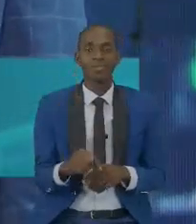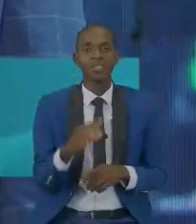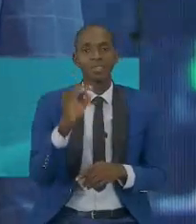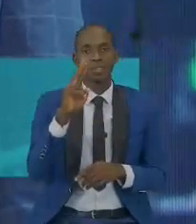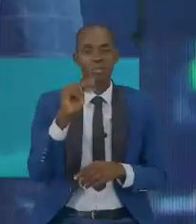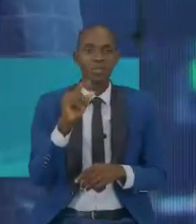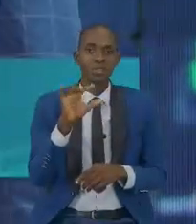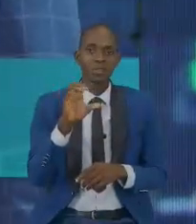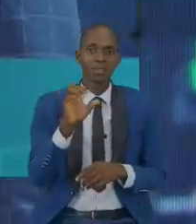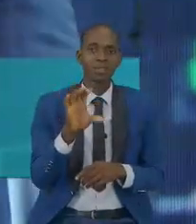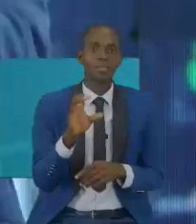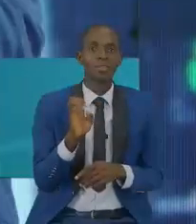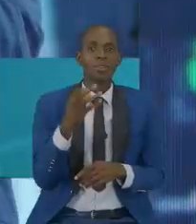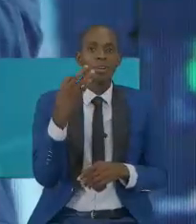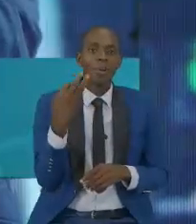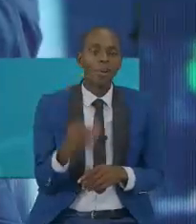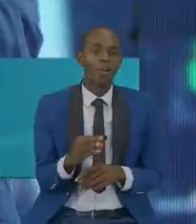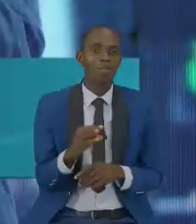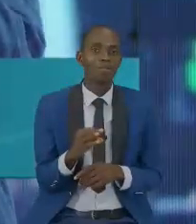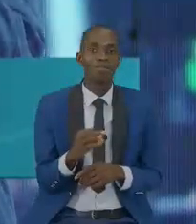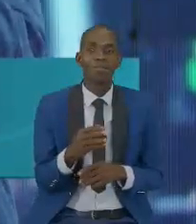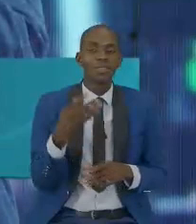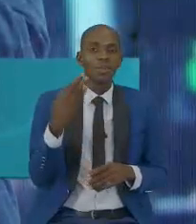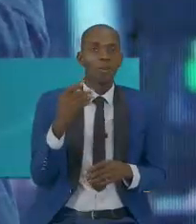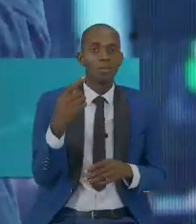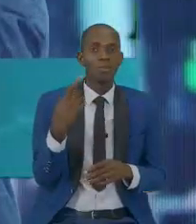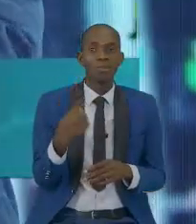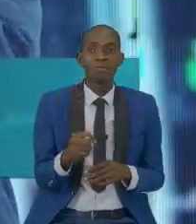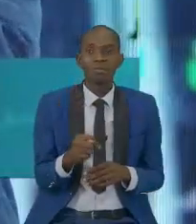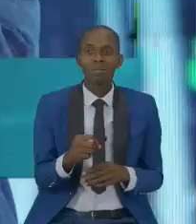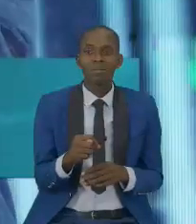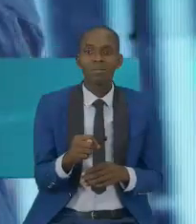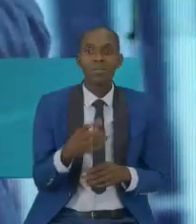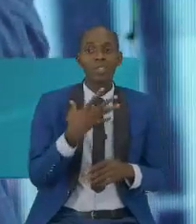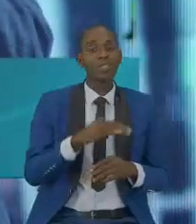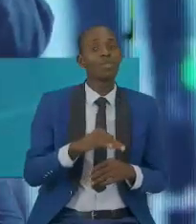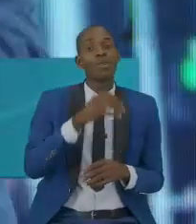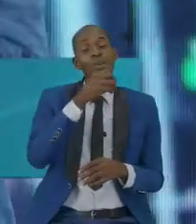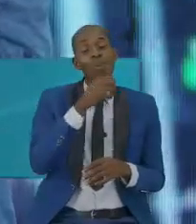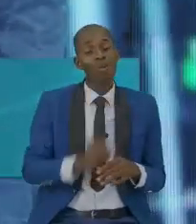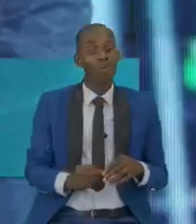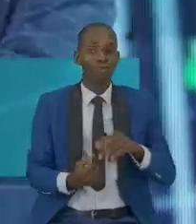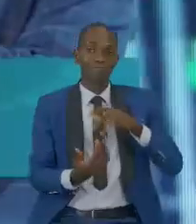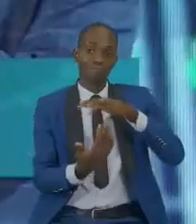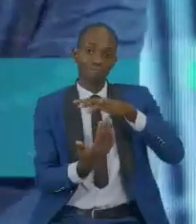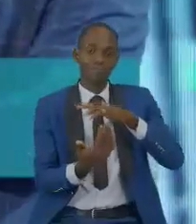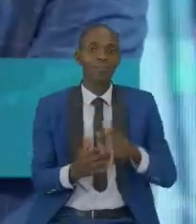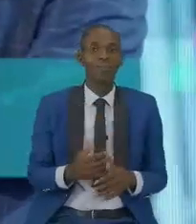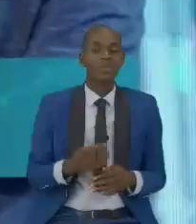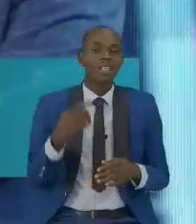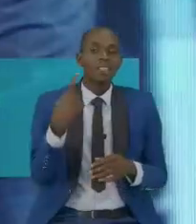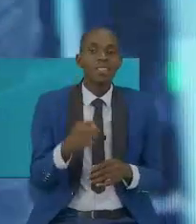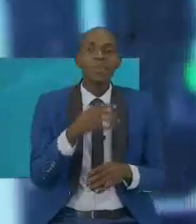of condemnation, and the furnace of the manifestation of the evil power of the devil.